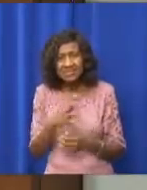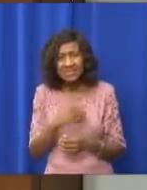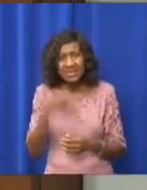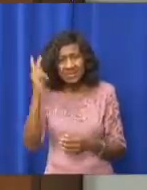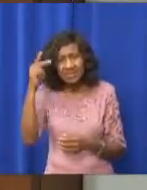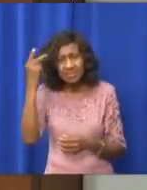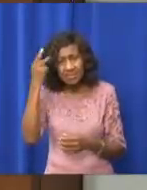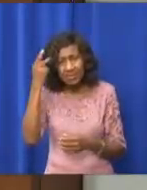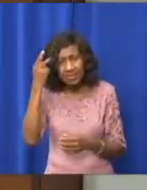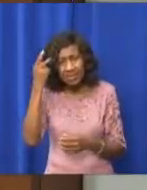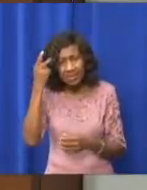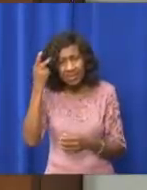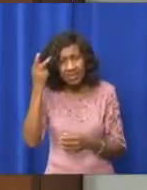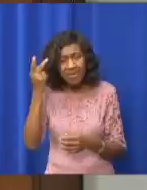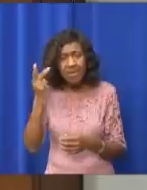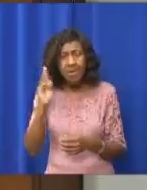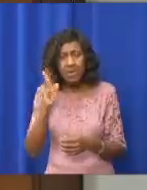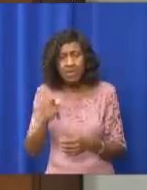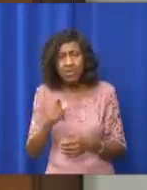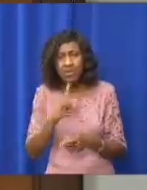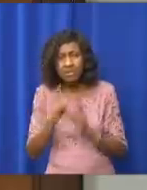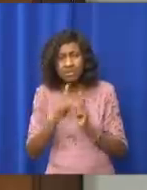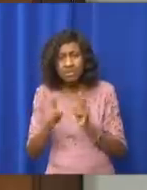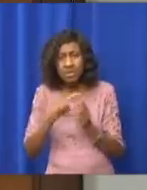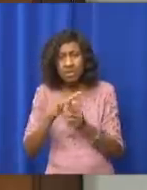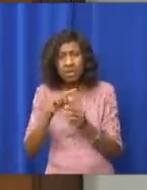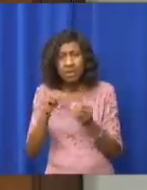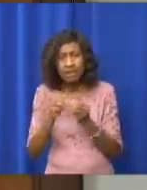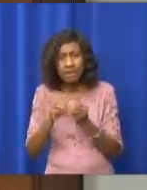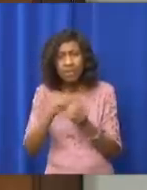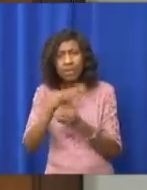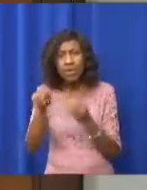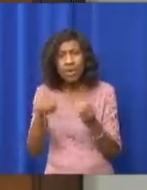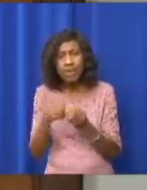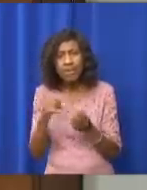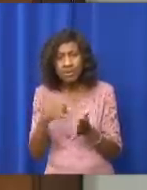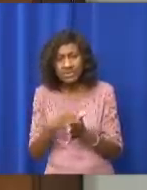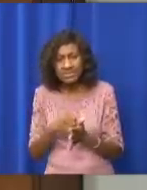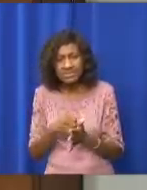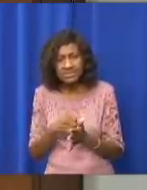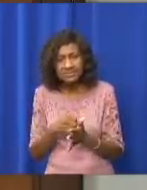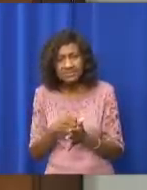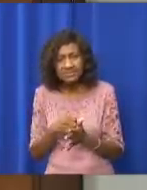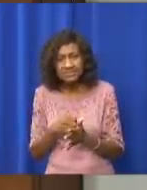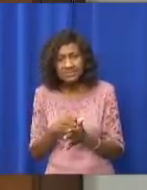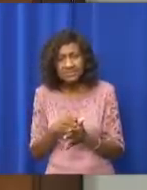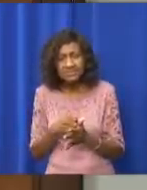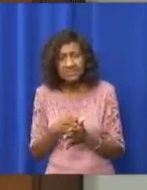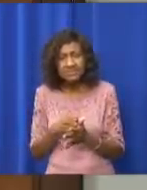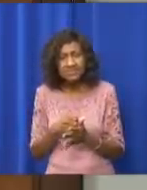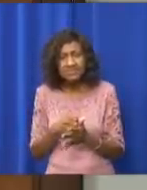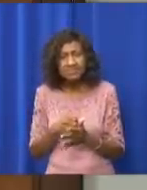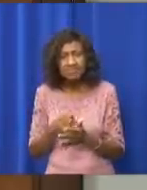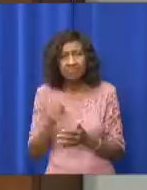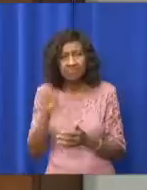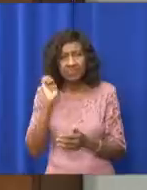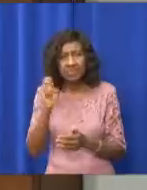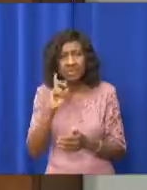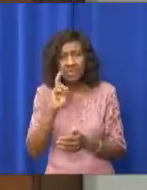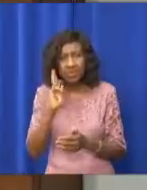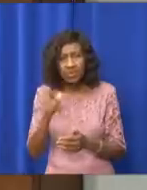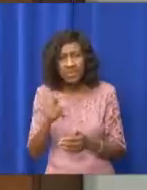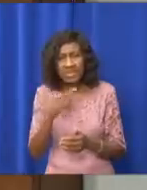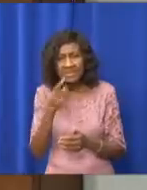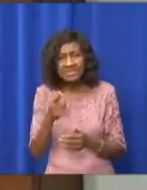will address you shortly on the range of easing of restrictions contained in the new regulations. And in a moment, I will outline the